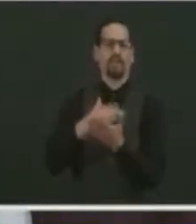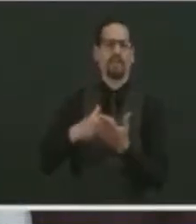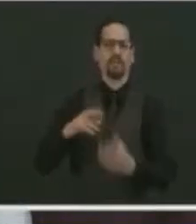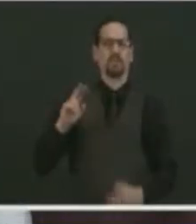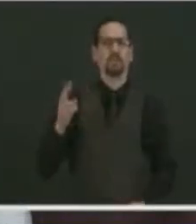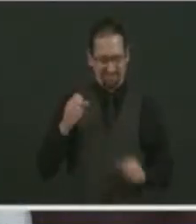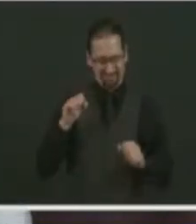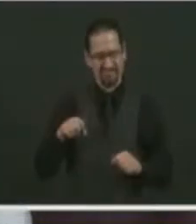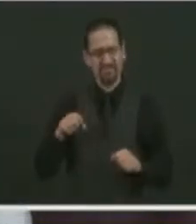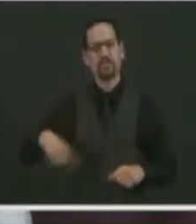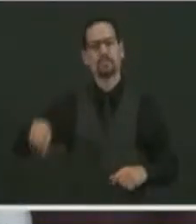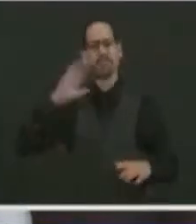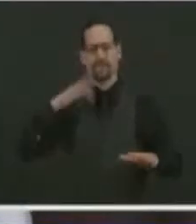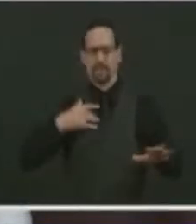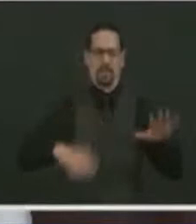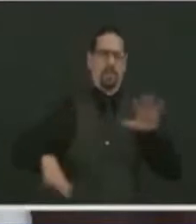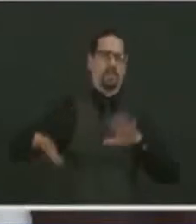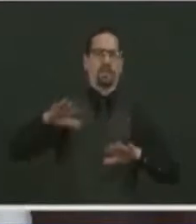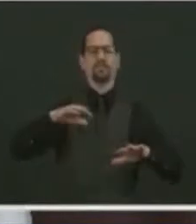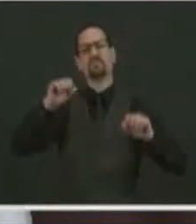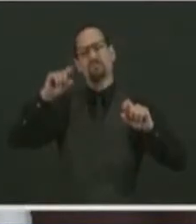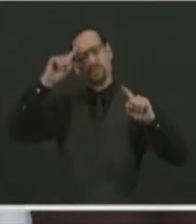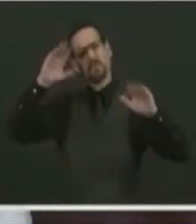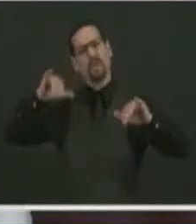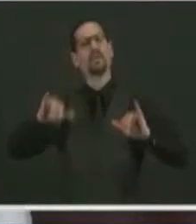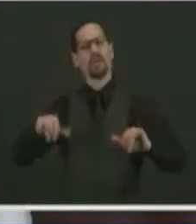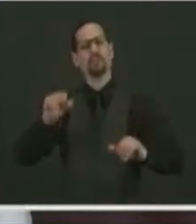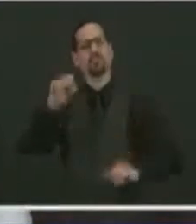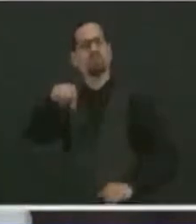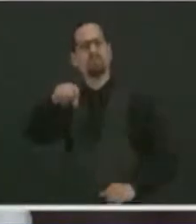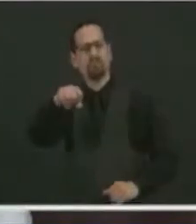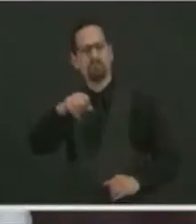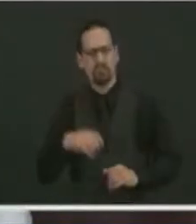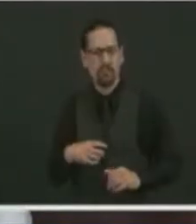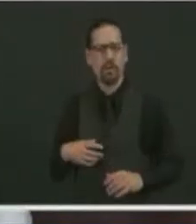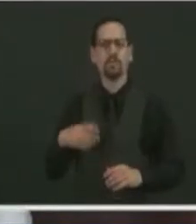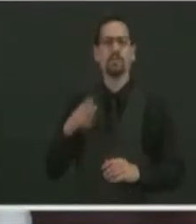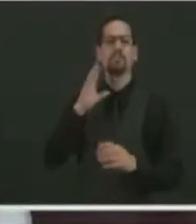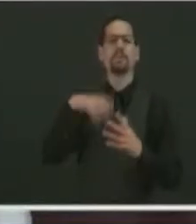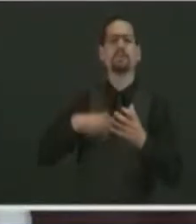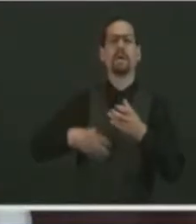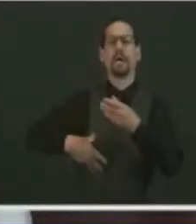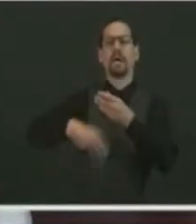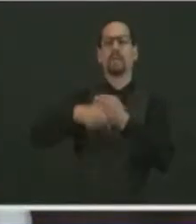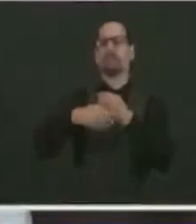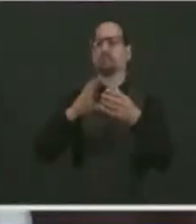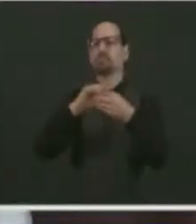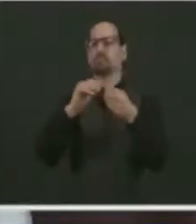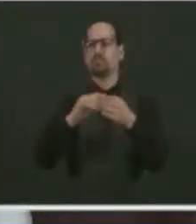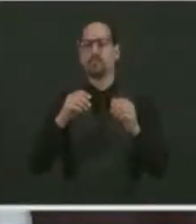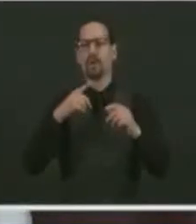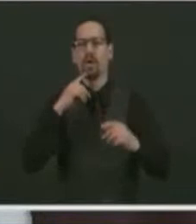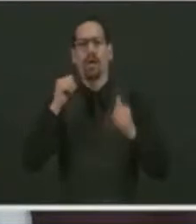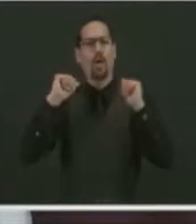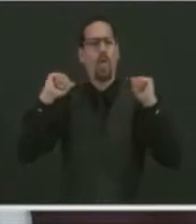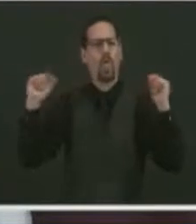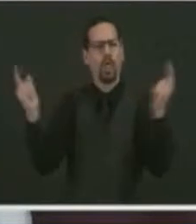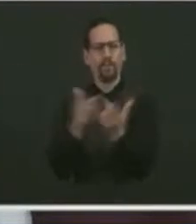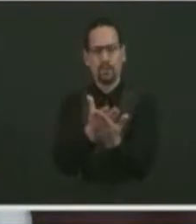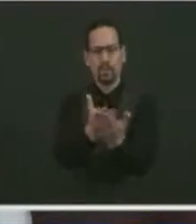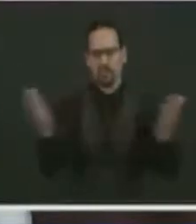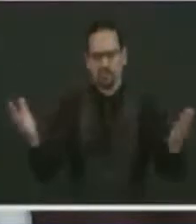approach. I'll be able to add that everyone can be assured that we